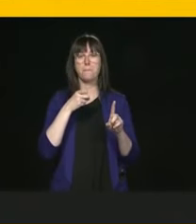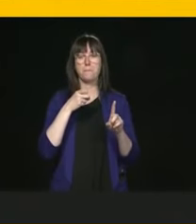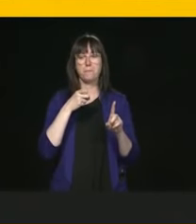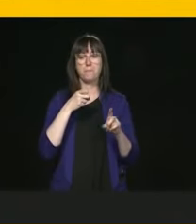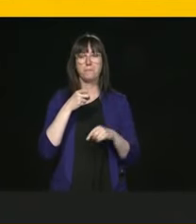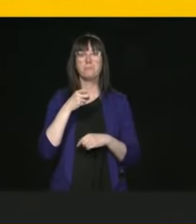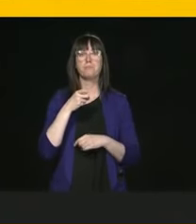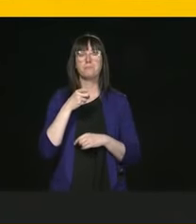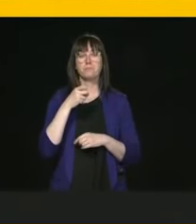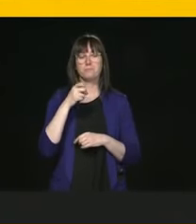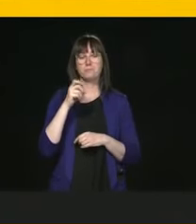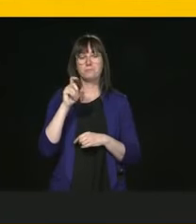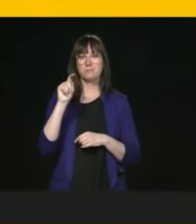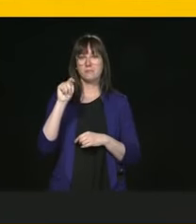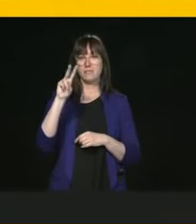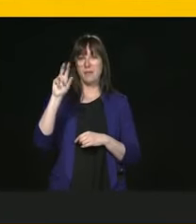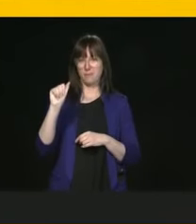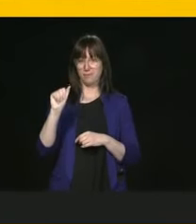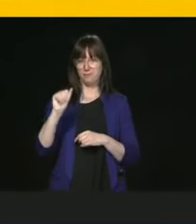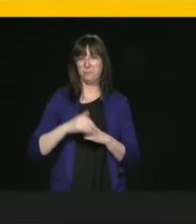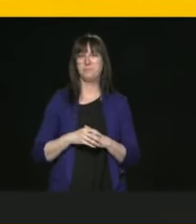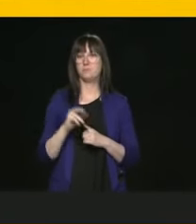vous.